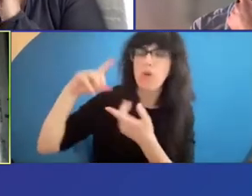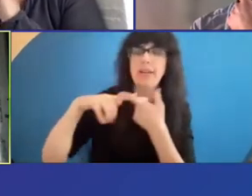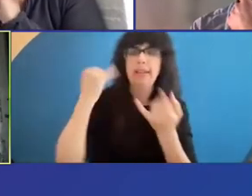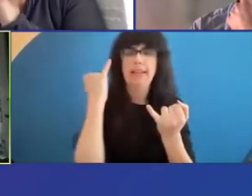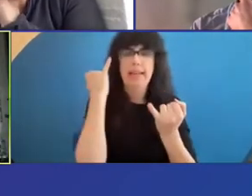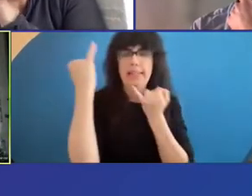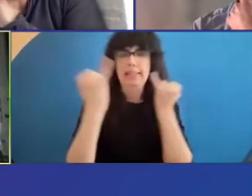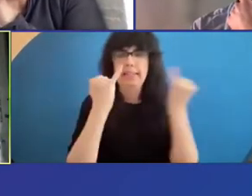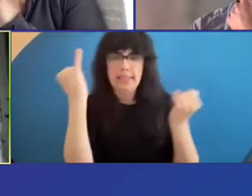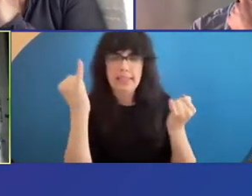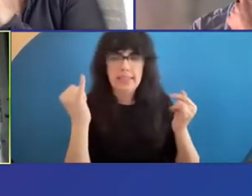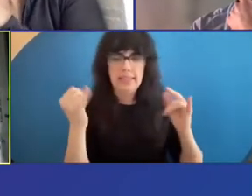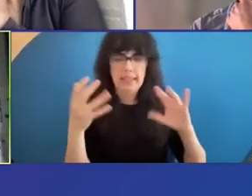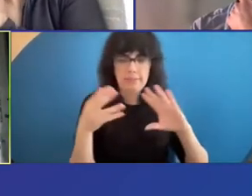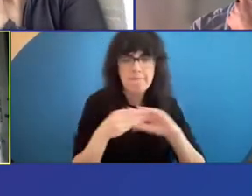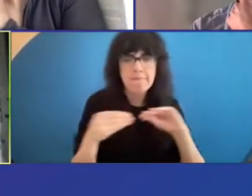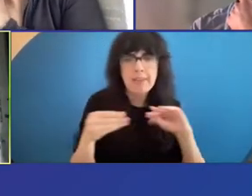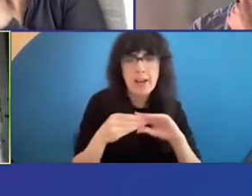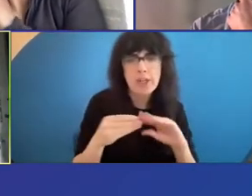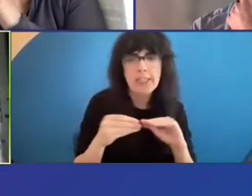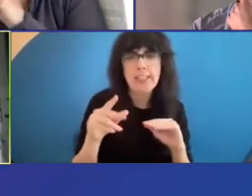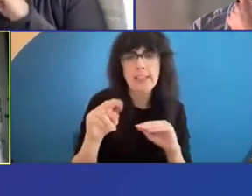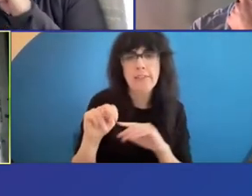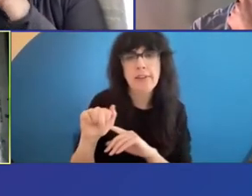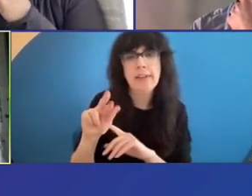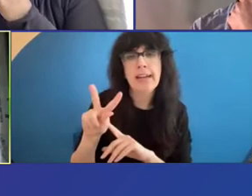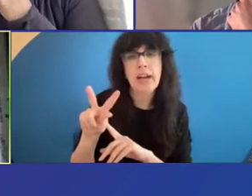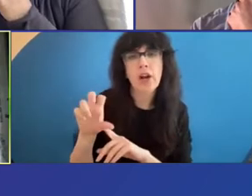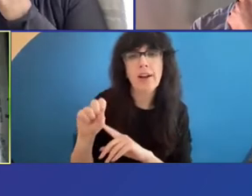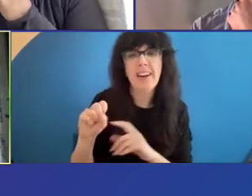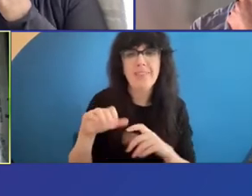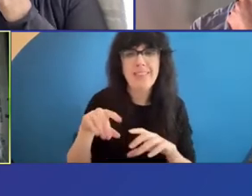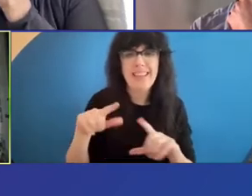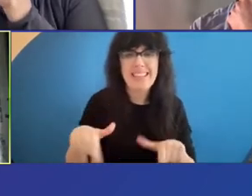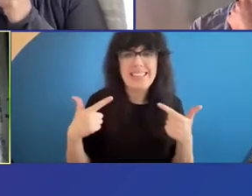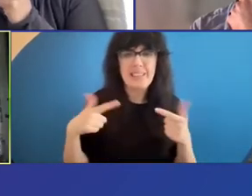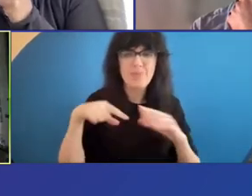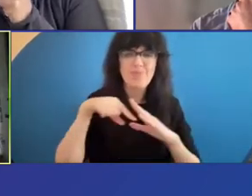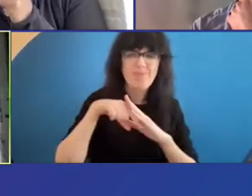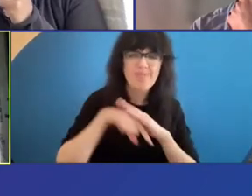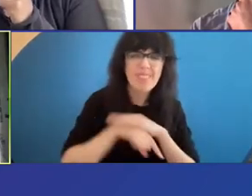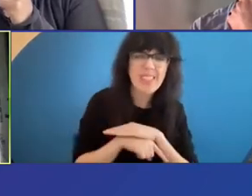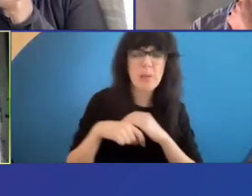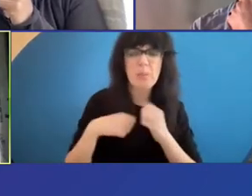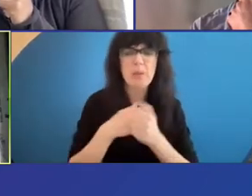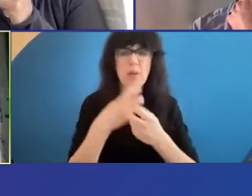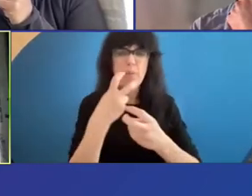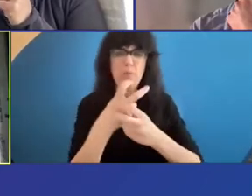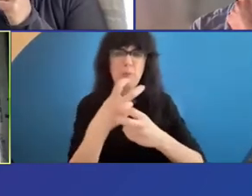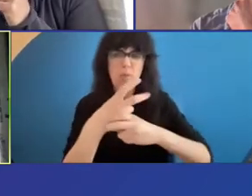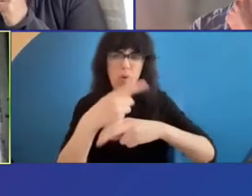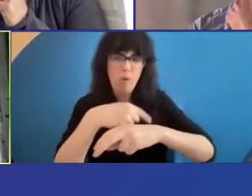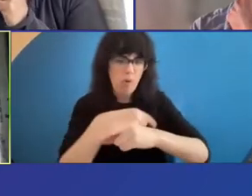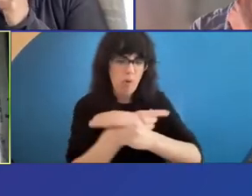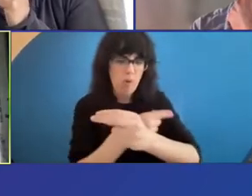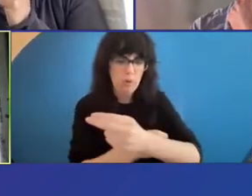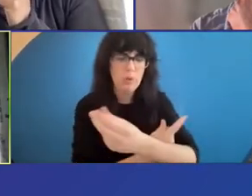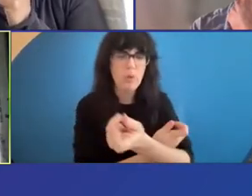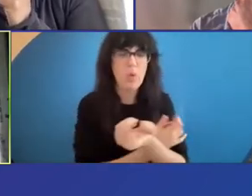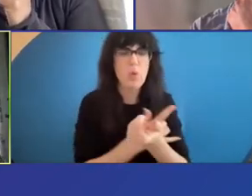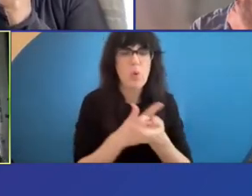narrative that lives deep in the bone, right? We are a compass to the